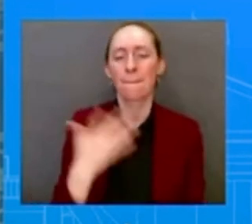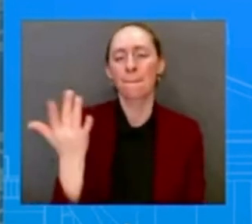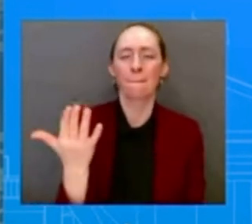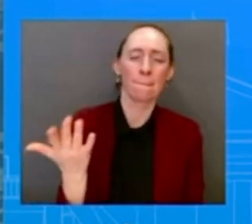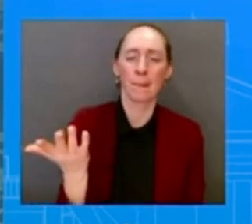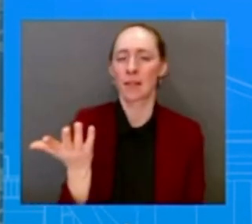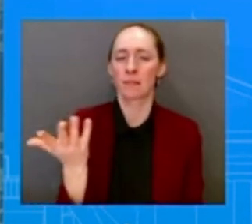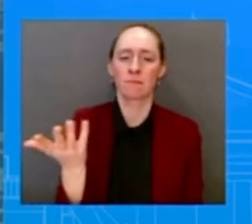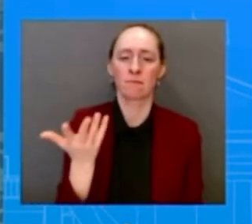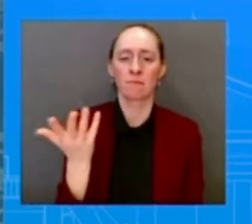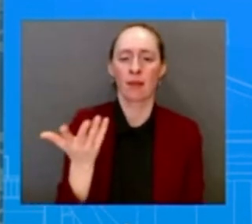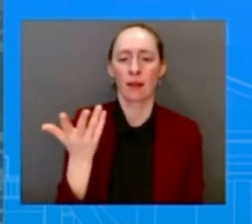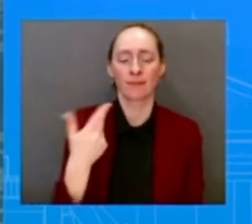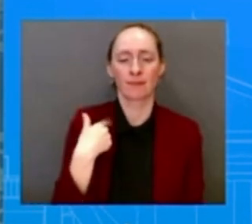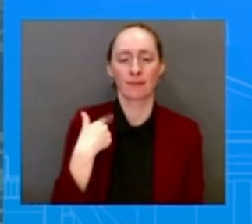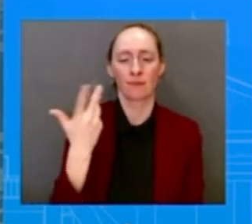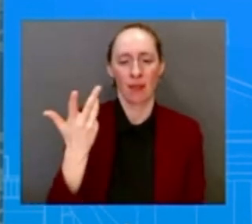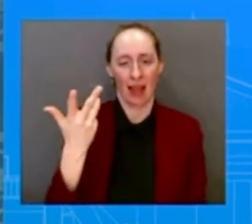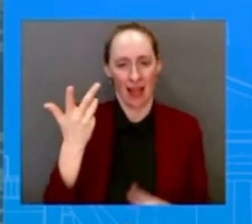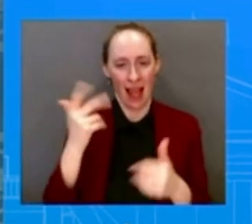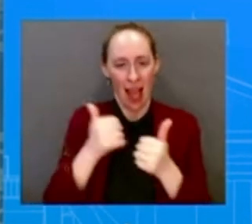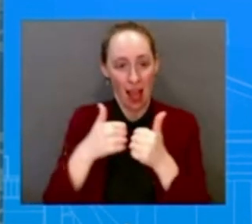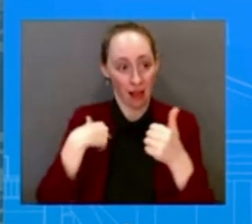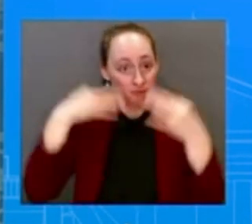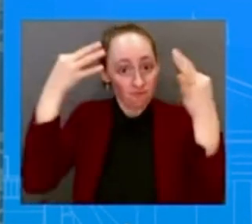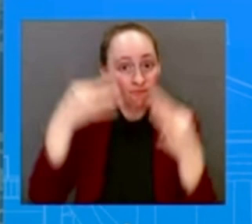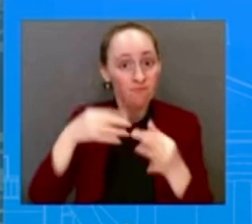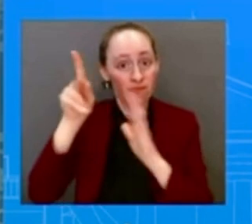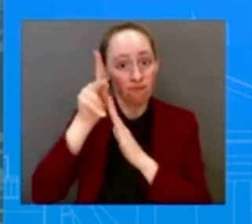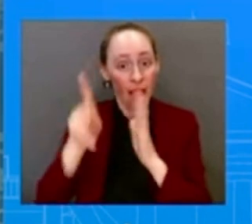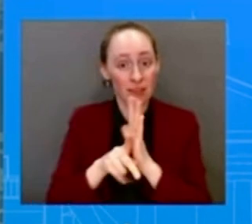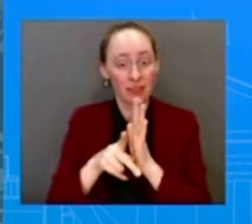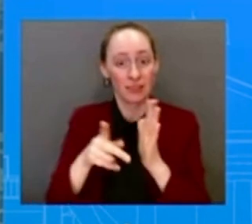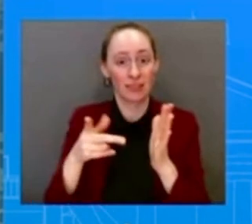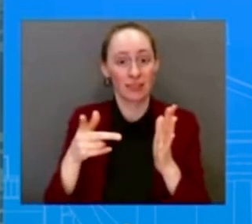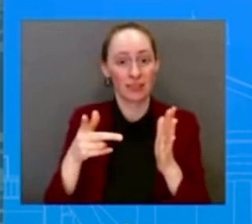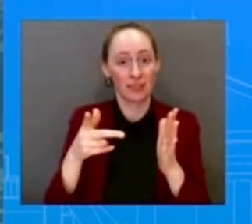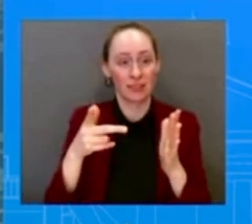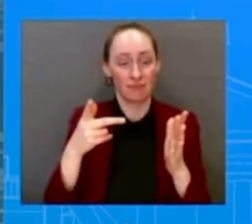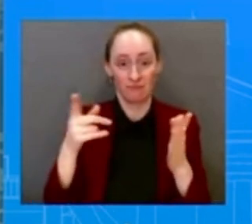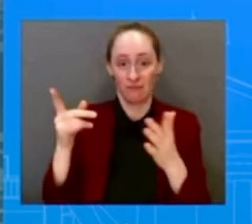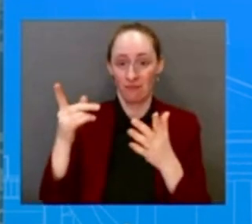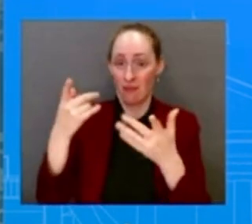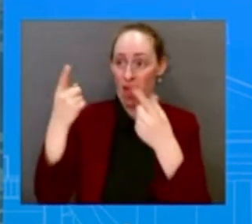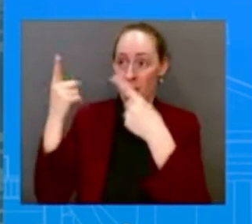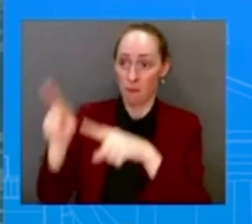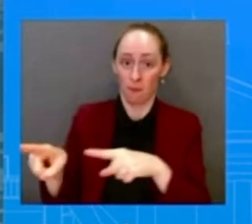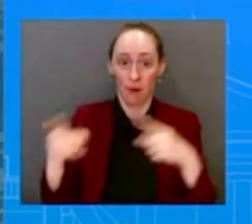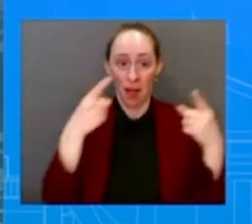The president will always act in the best interest of the American people and international security.